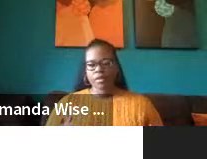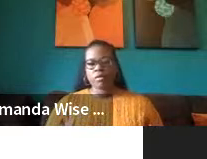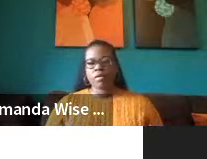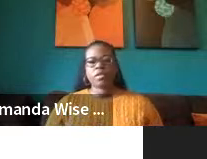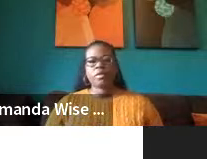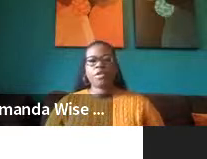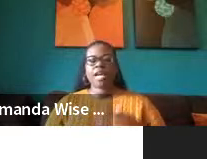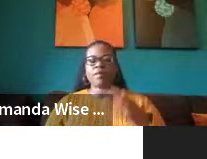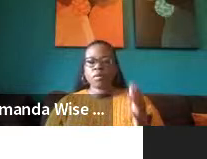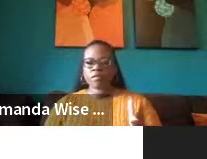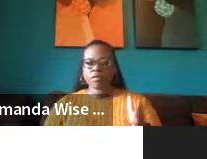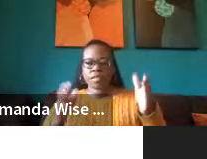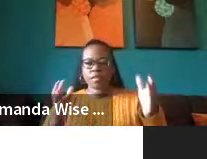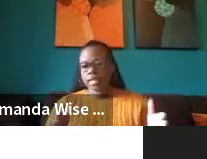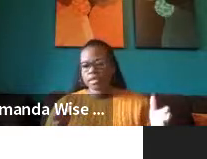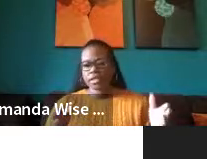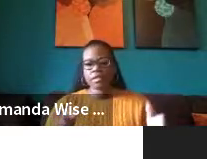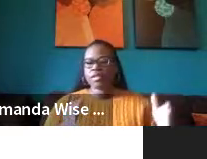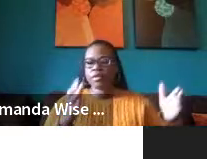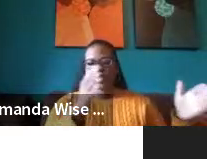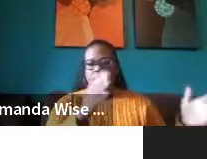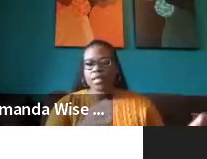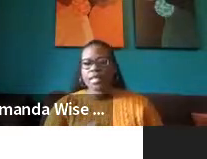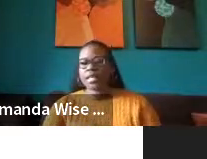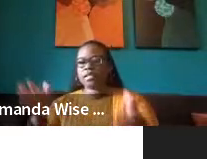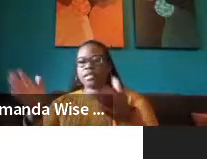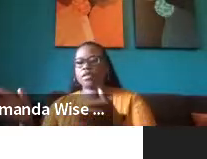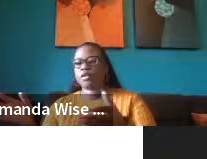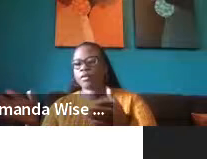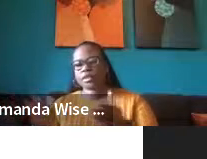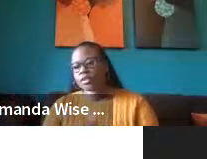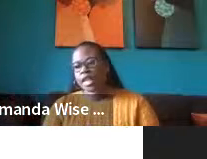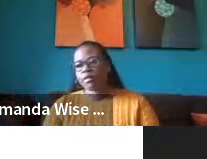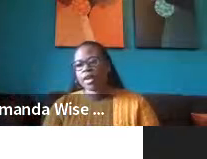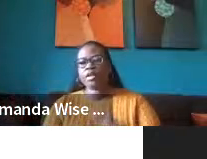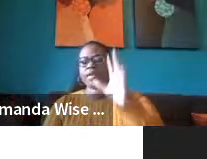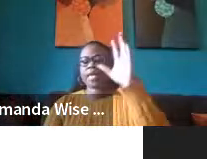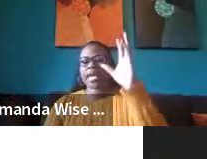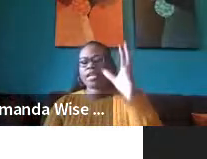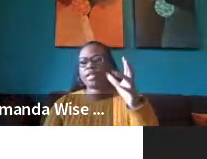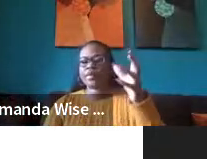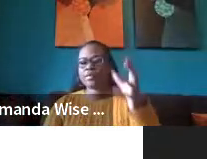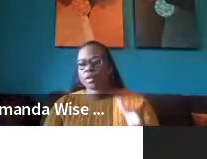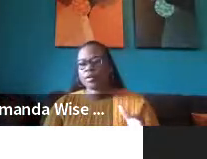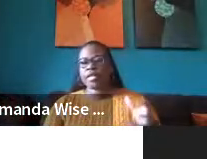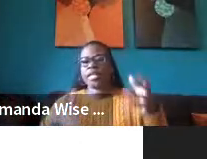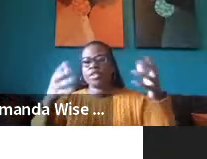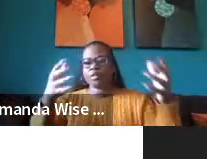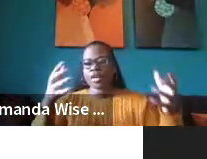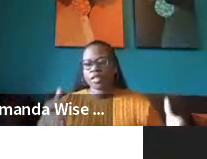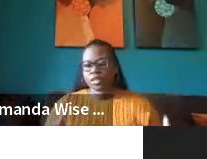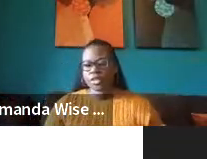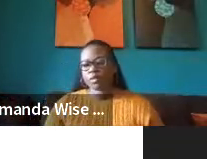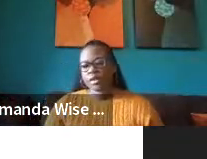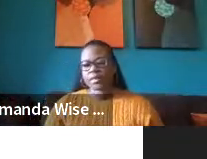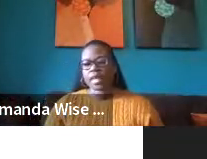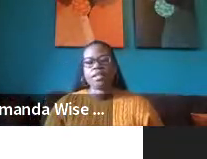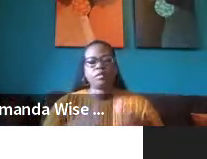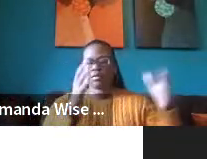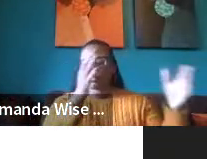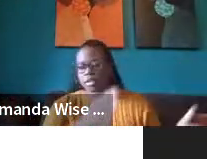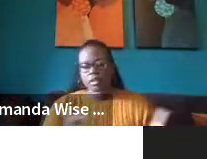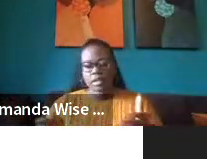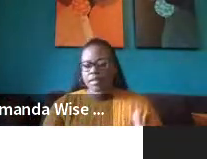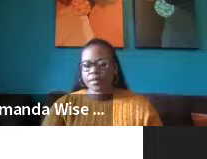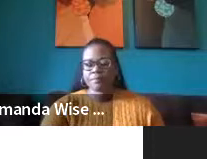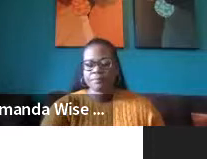the reel. So when you have a portfolio section, you can simply link it to your ResearchGate, right? You don't have to actually upload it directly to your website,